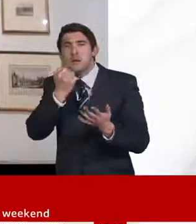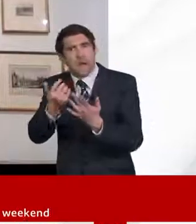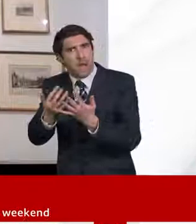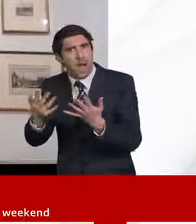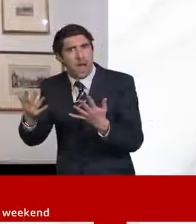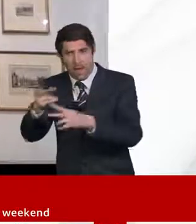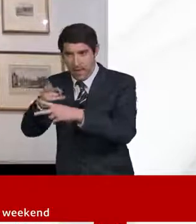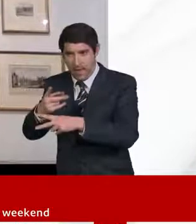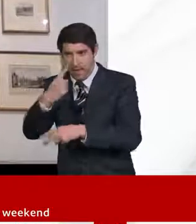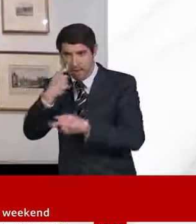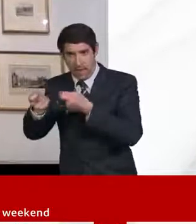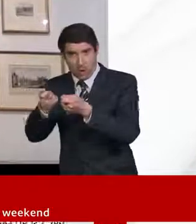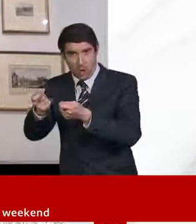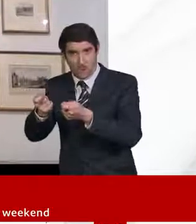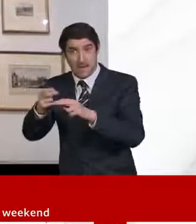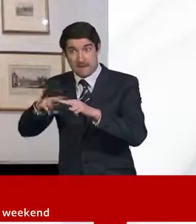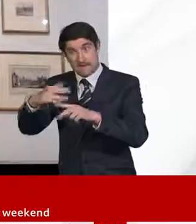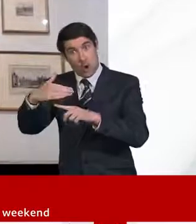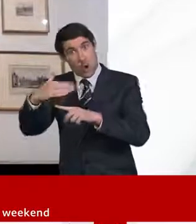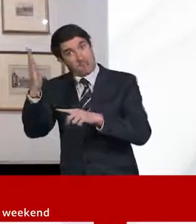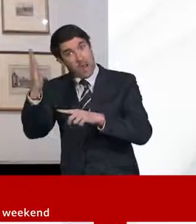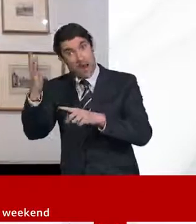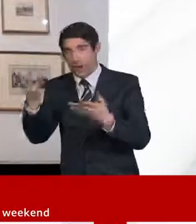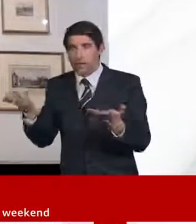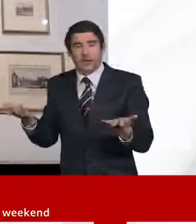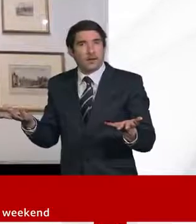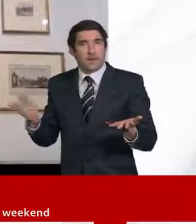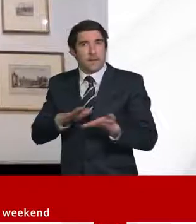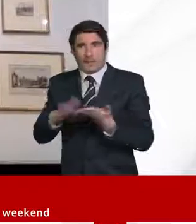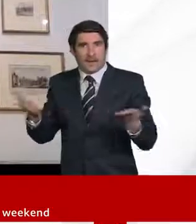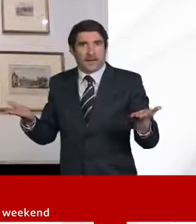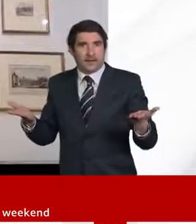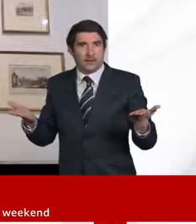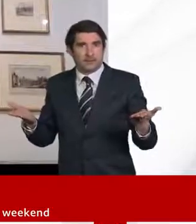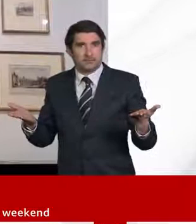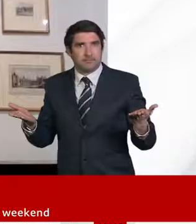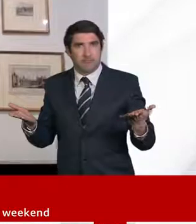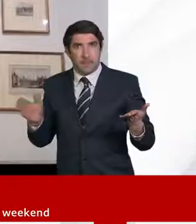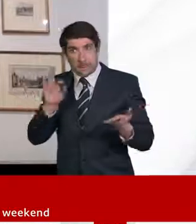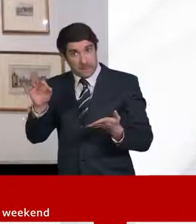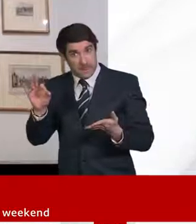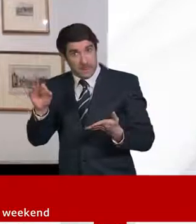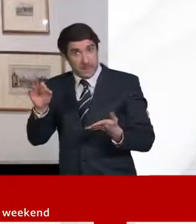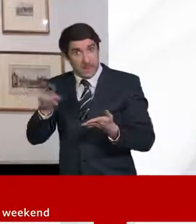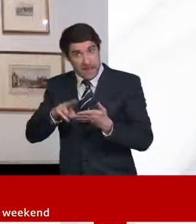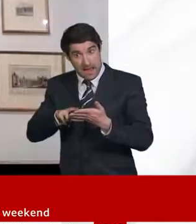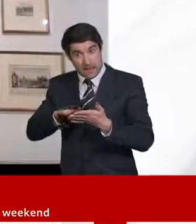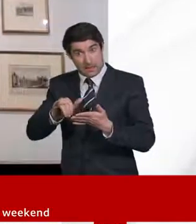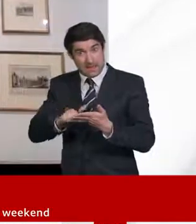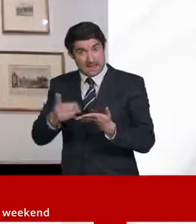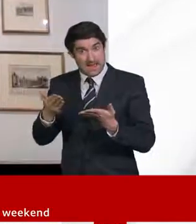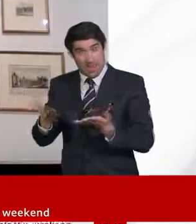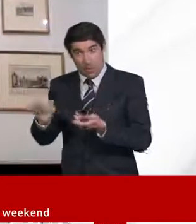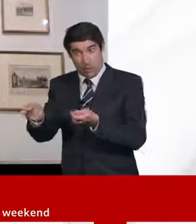so far, to what extent that capacity will be filled? Do we still expect that demand will